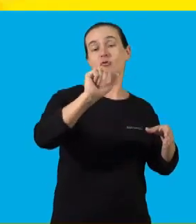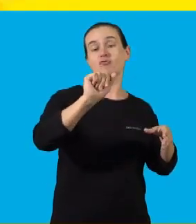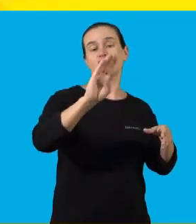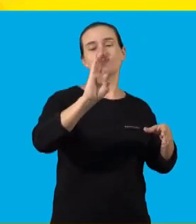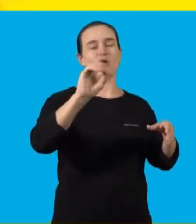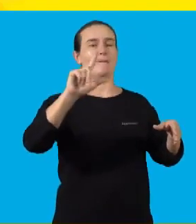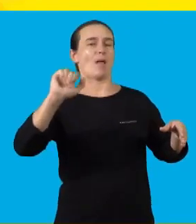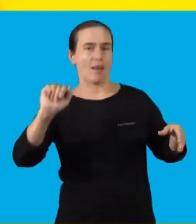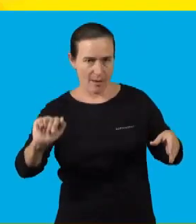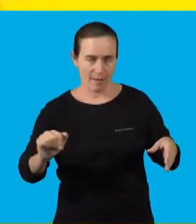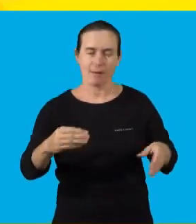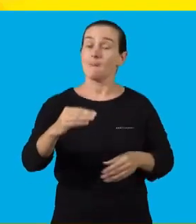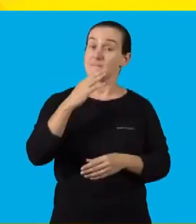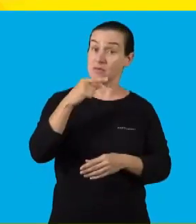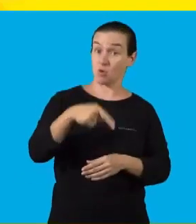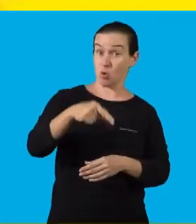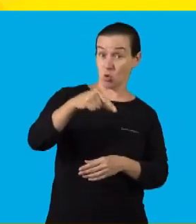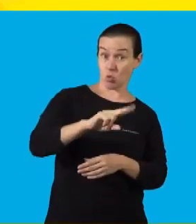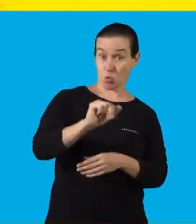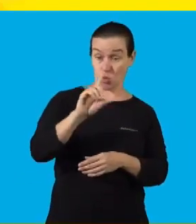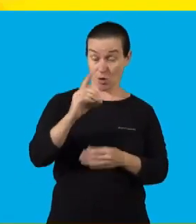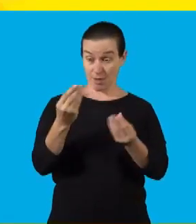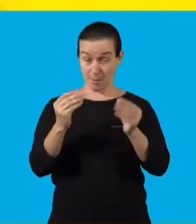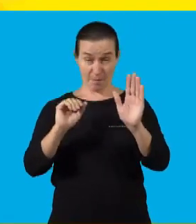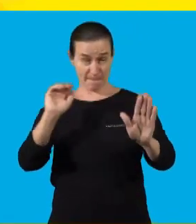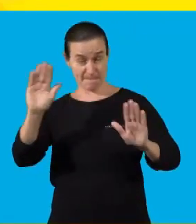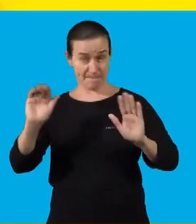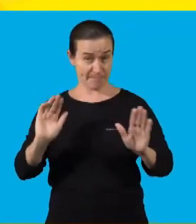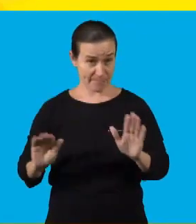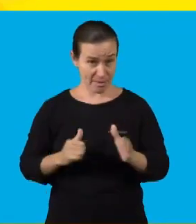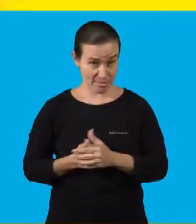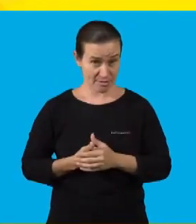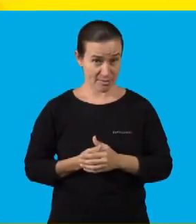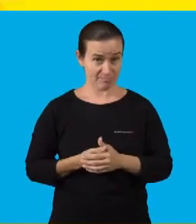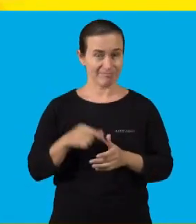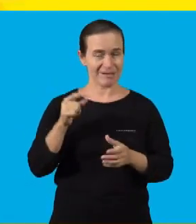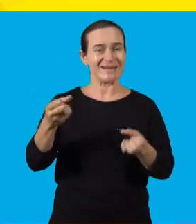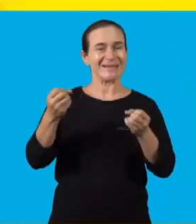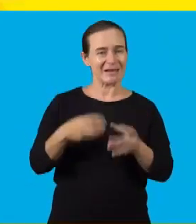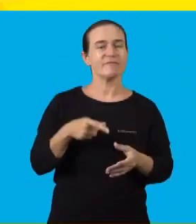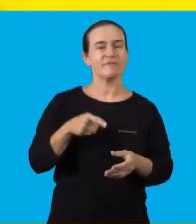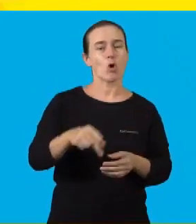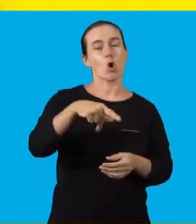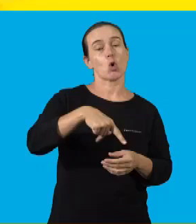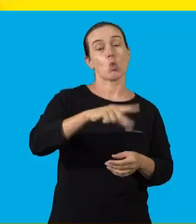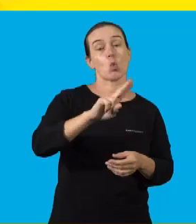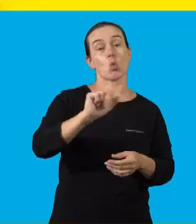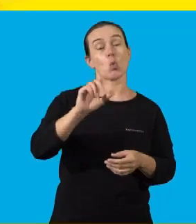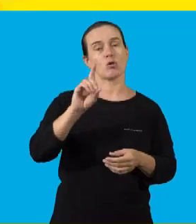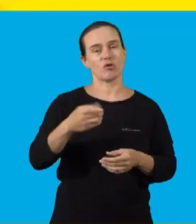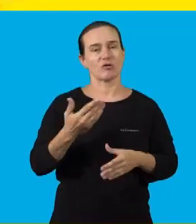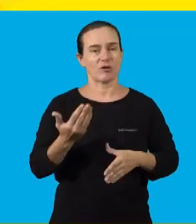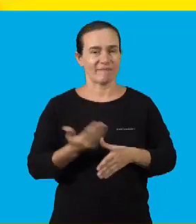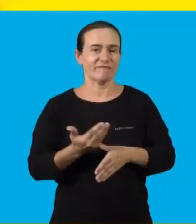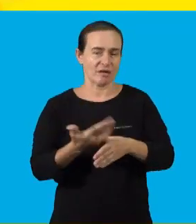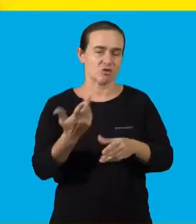to realize that this quadratic number pattern is actually giving us a quadratic function.